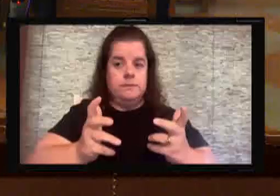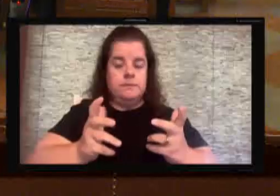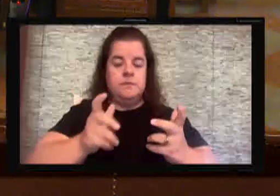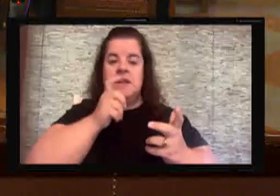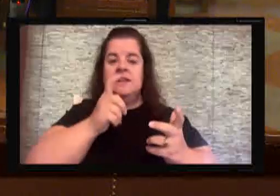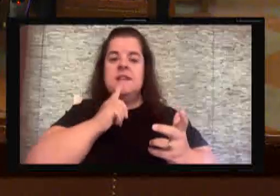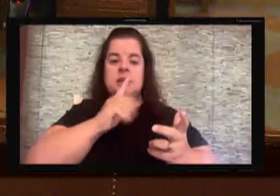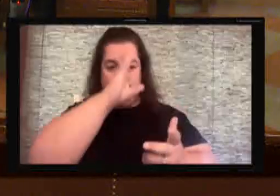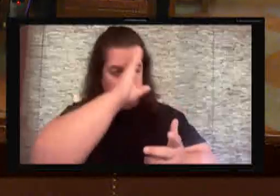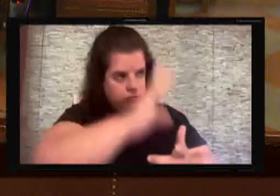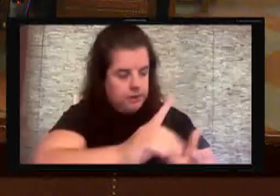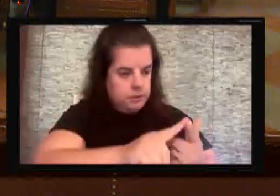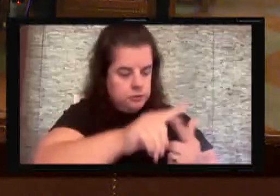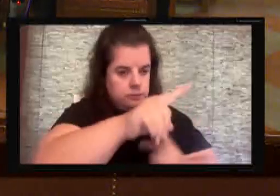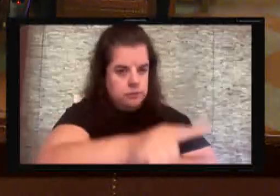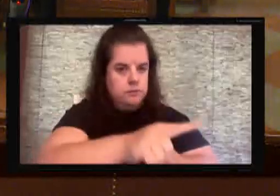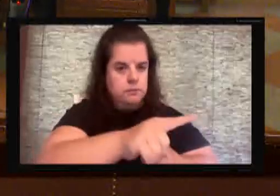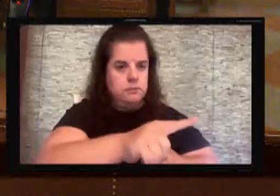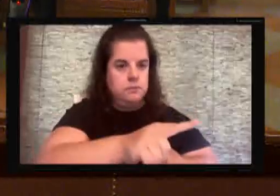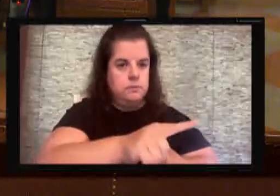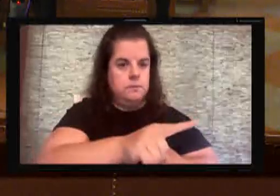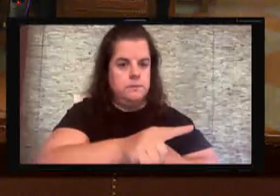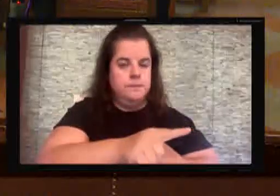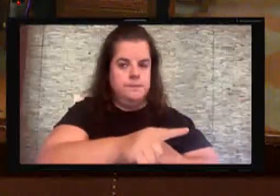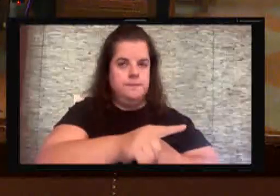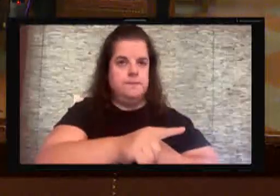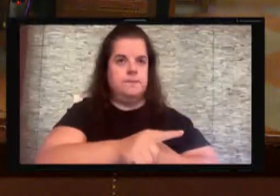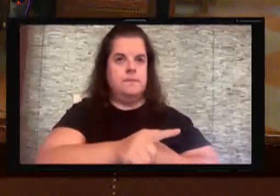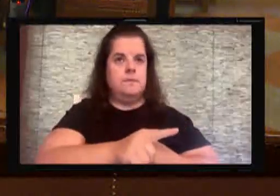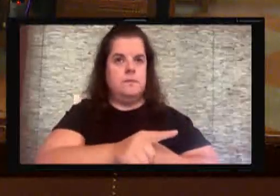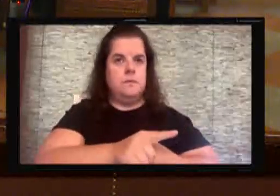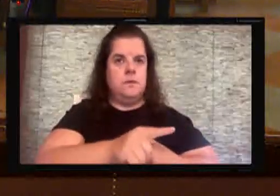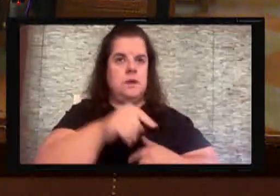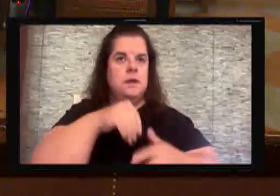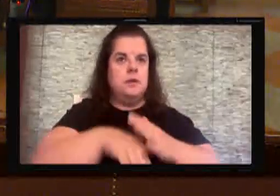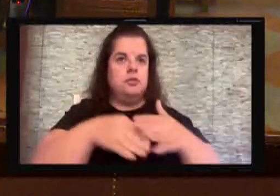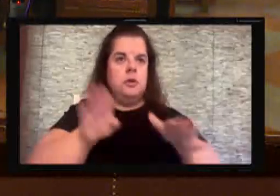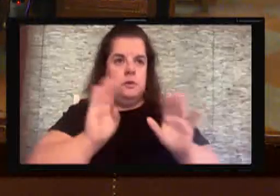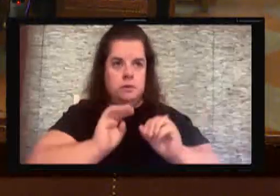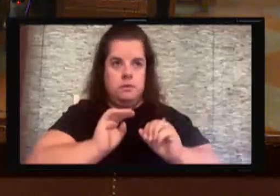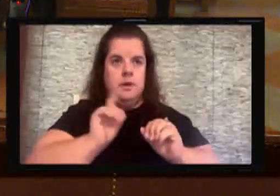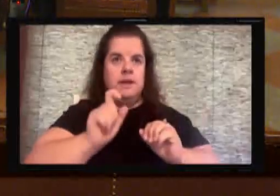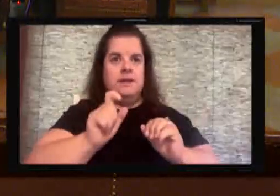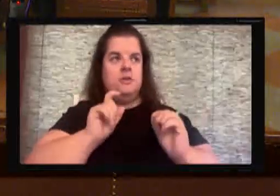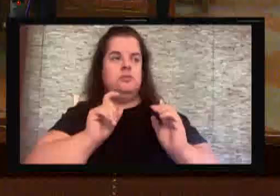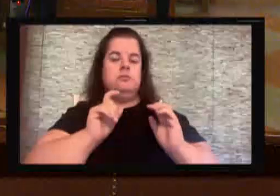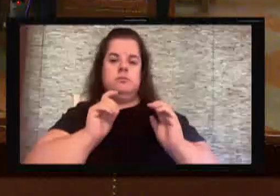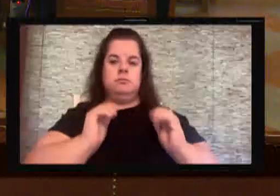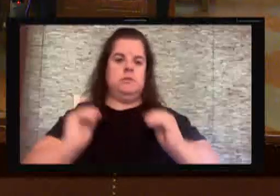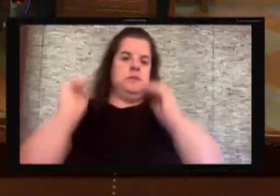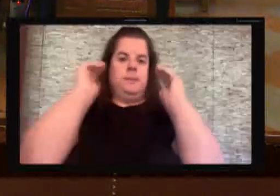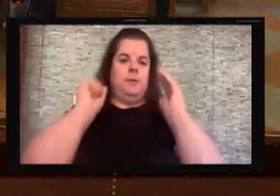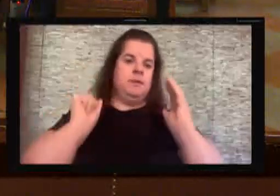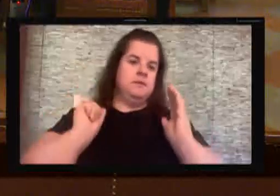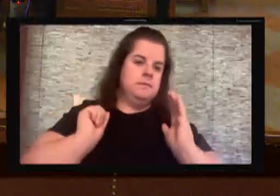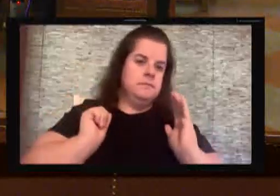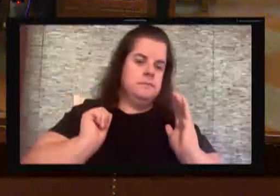directly in some way to you or to you. I'm saying in general, we need to step up to the plate. Council needs to step up to the plate and stop